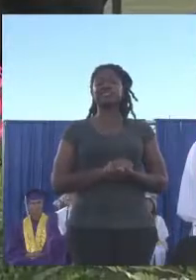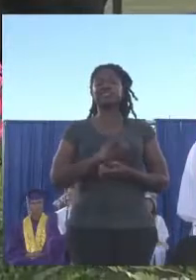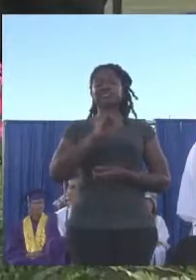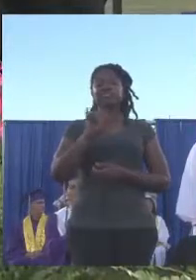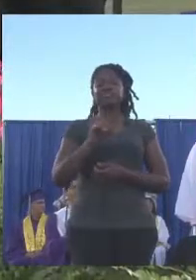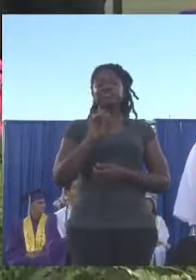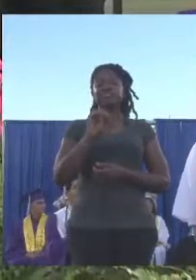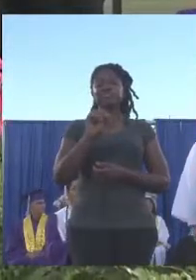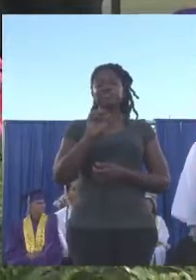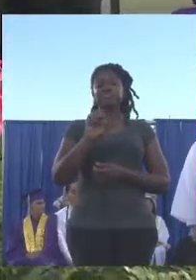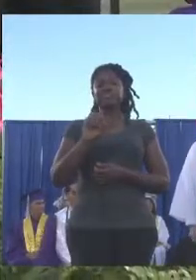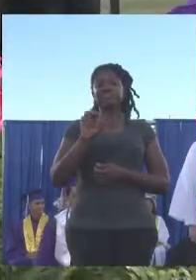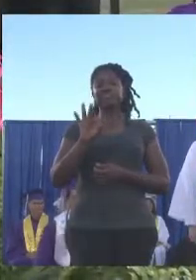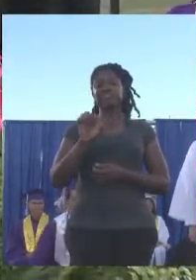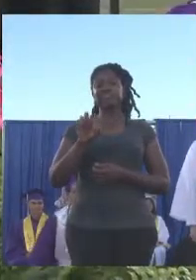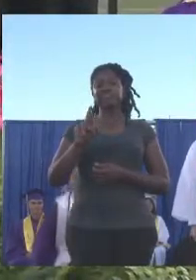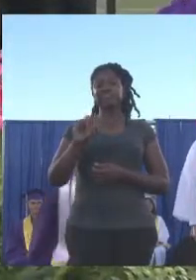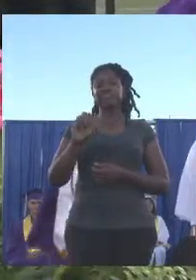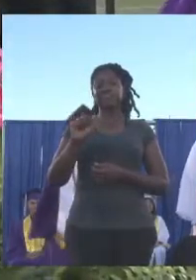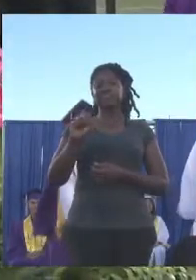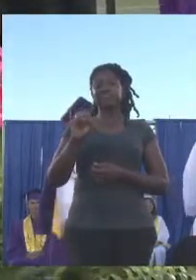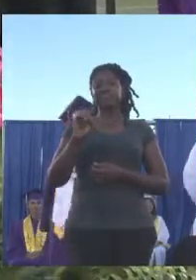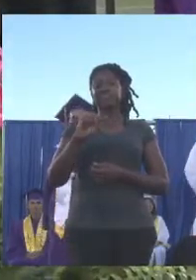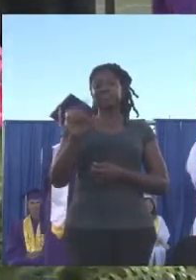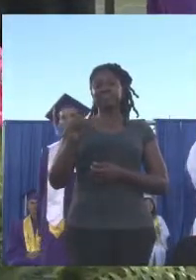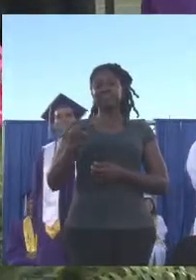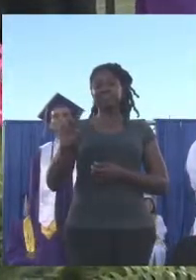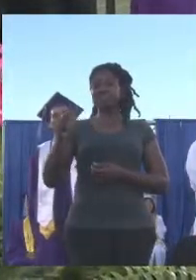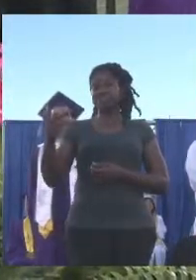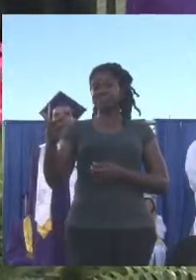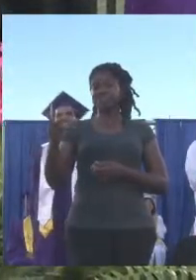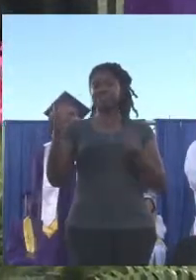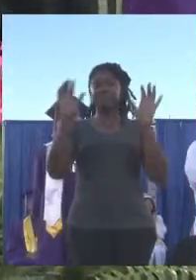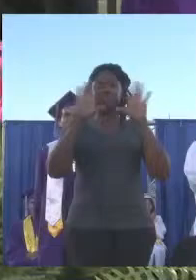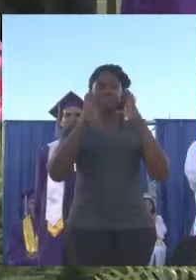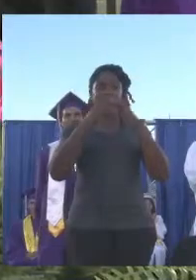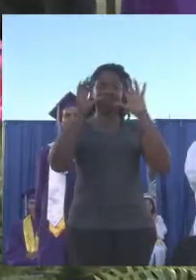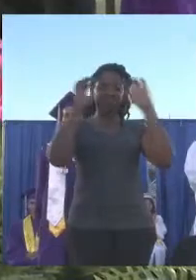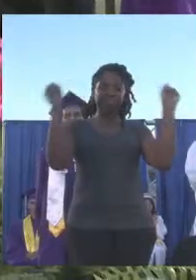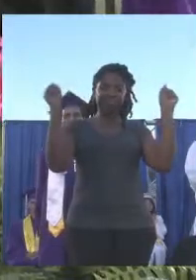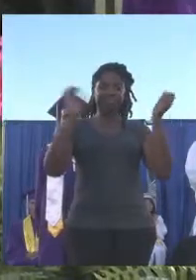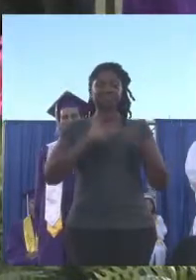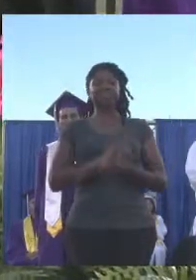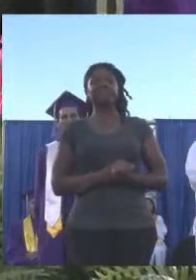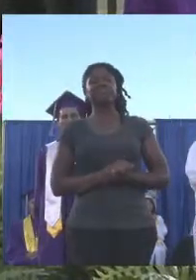Jose L. Fernandez III, class president.